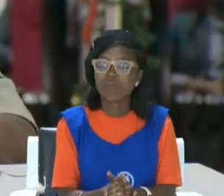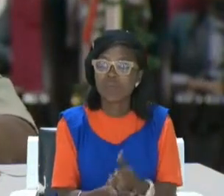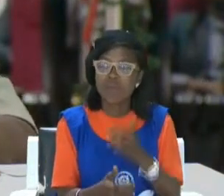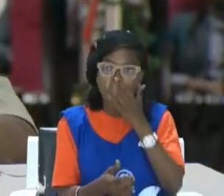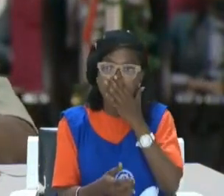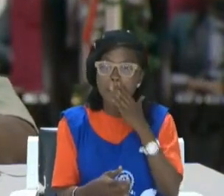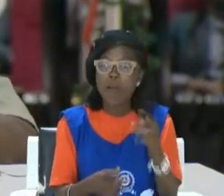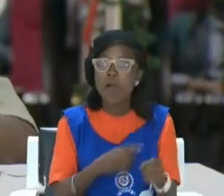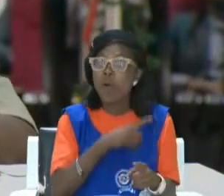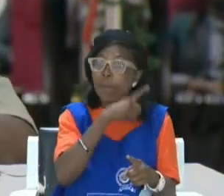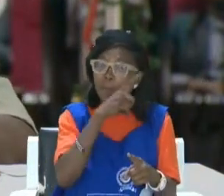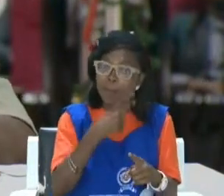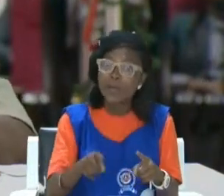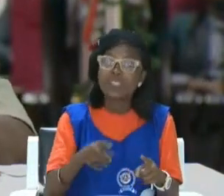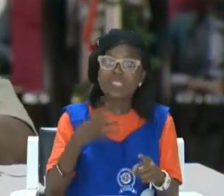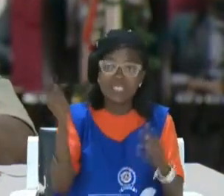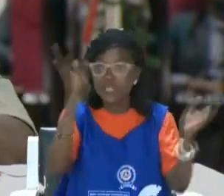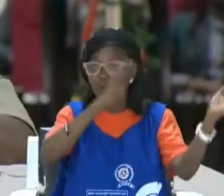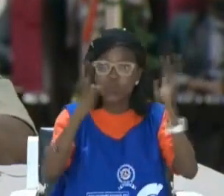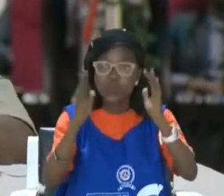But the wind blew